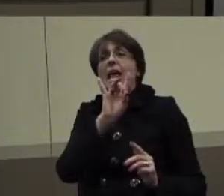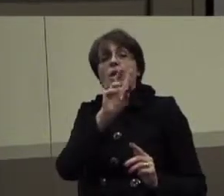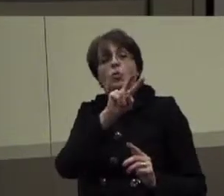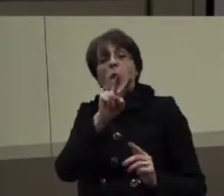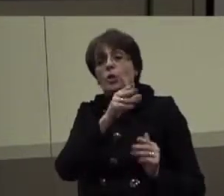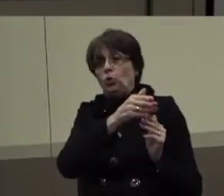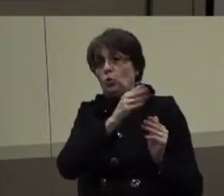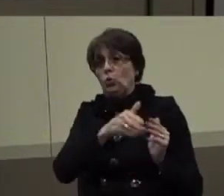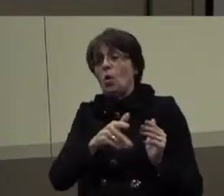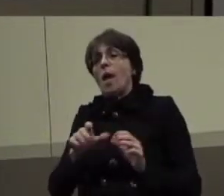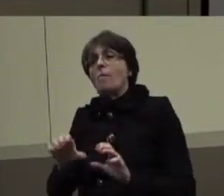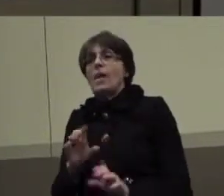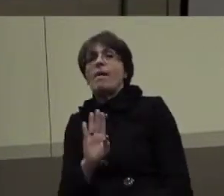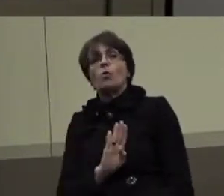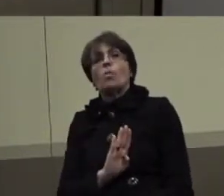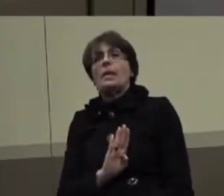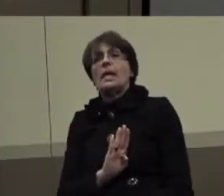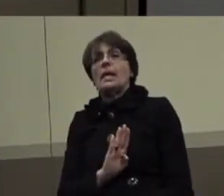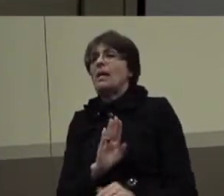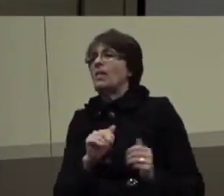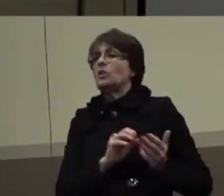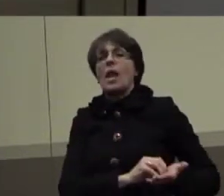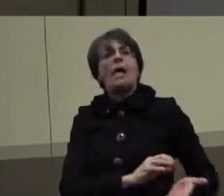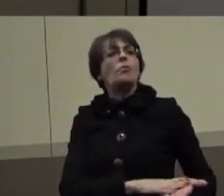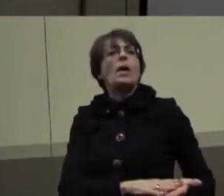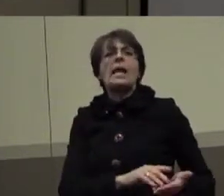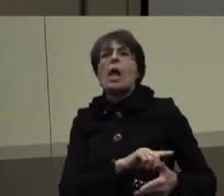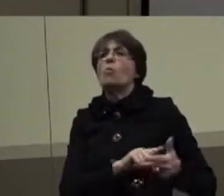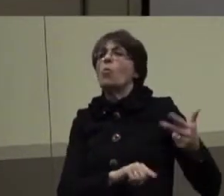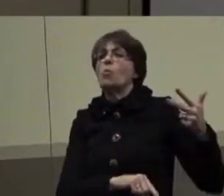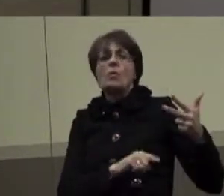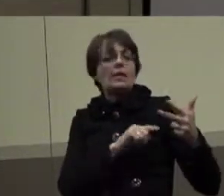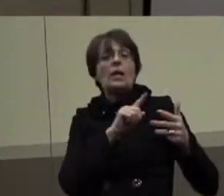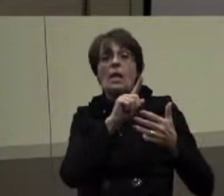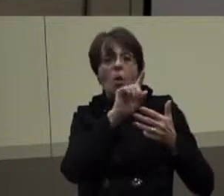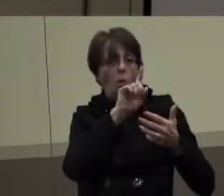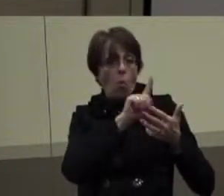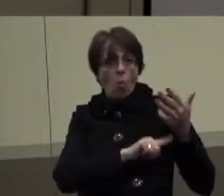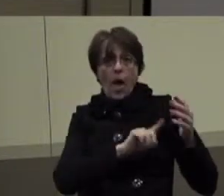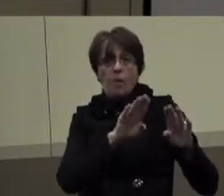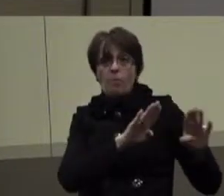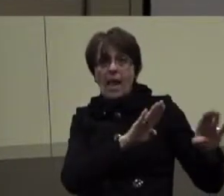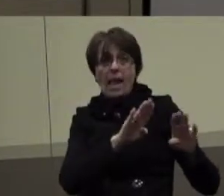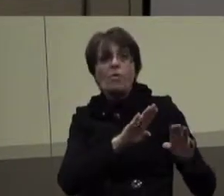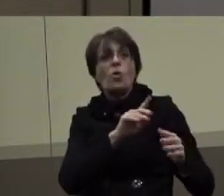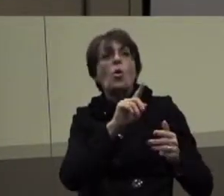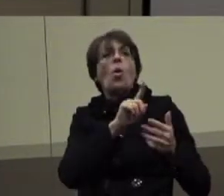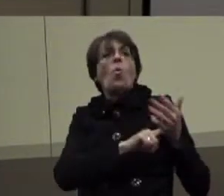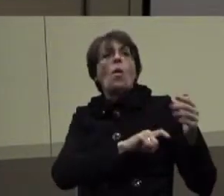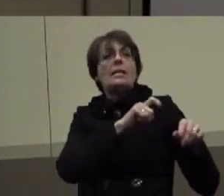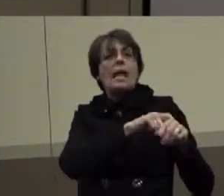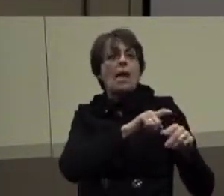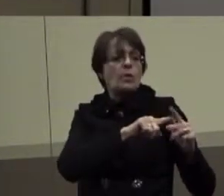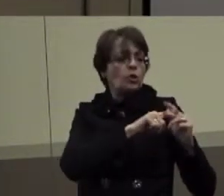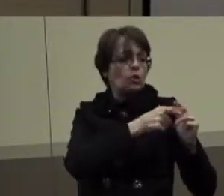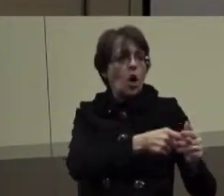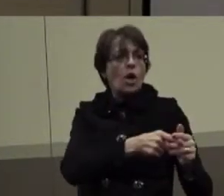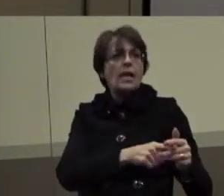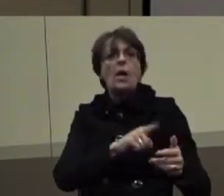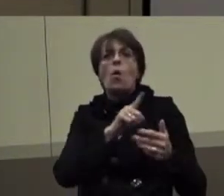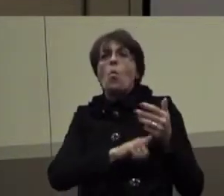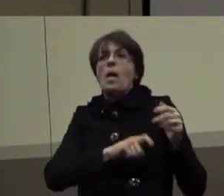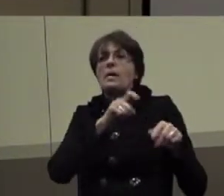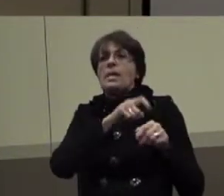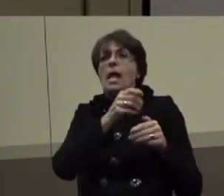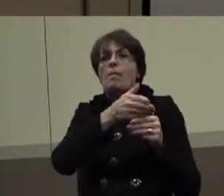Now that's all I have to write down in the heat of the moment. Those 3 things, what behavior it was, what time it started, what time it ended, because we've keyed